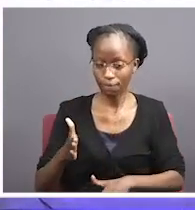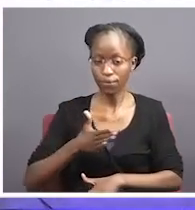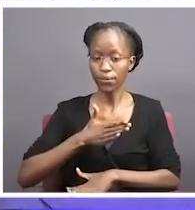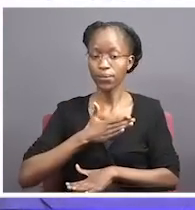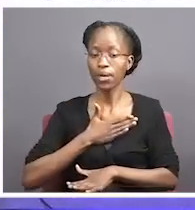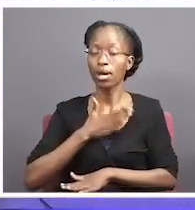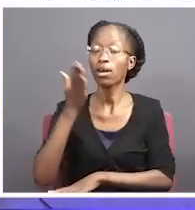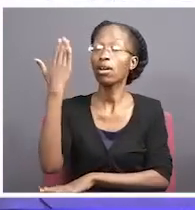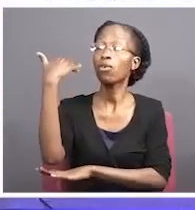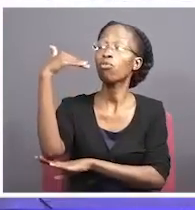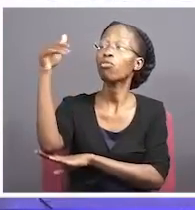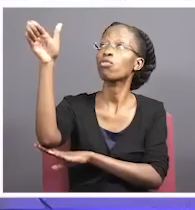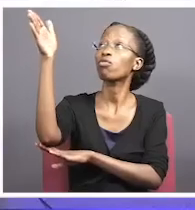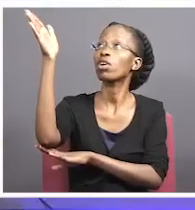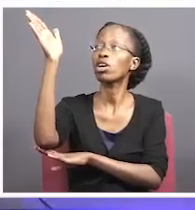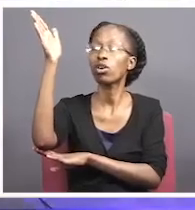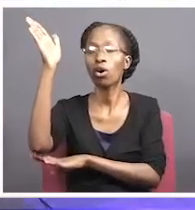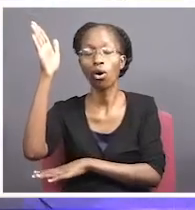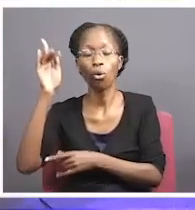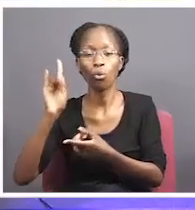soul, my